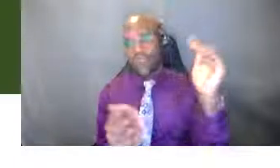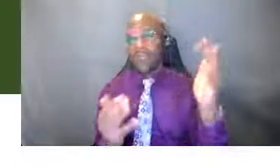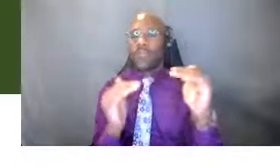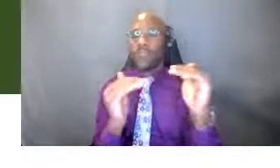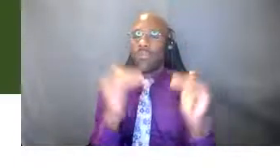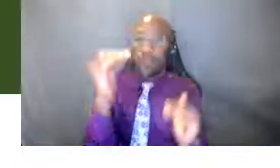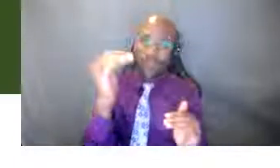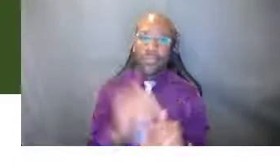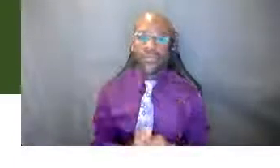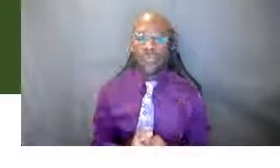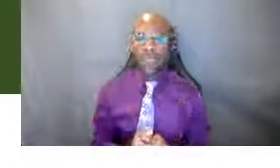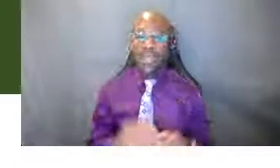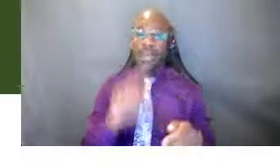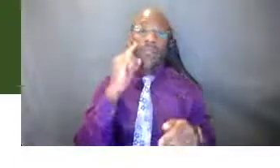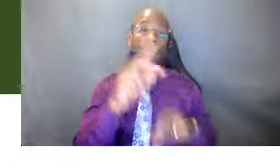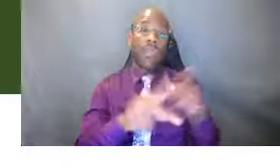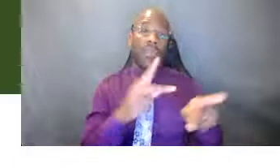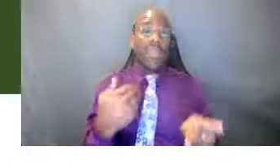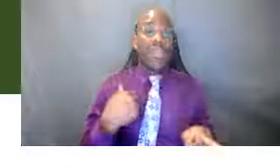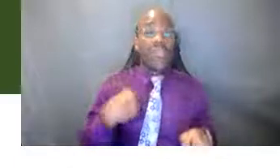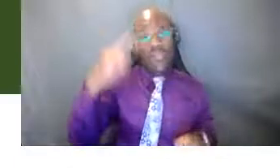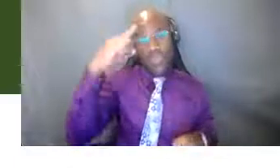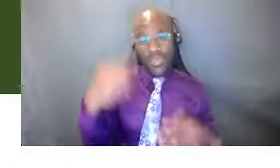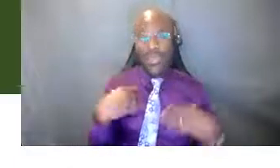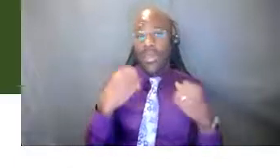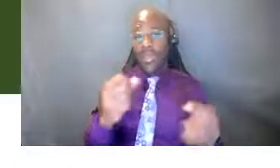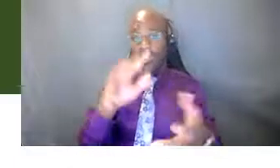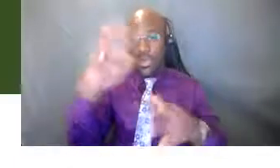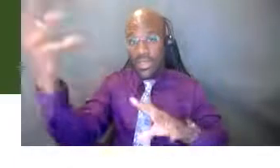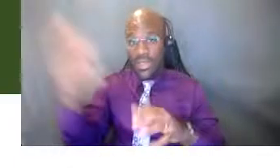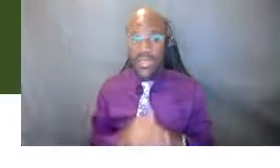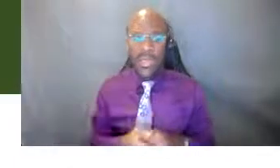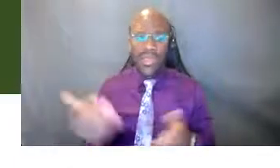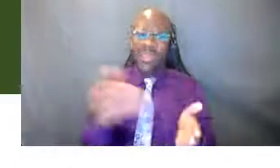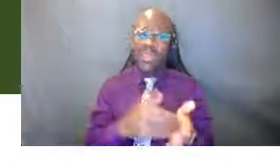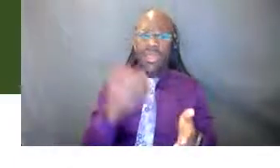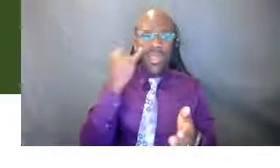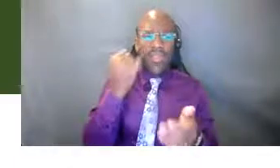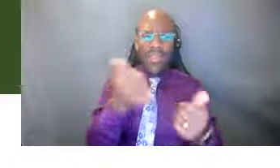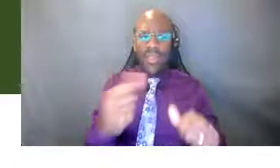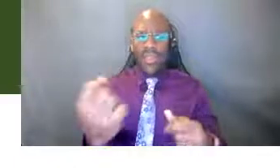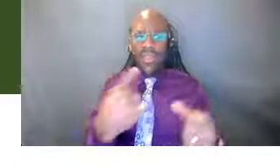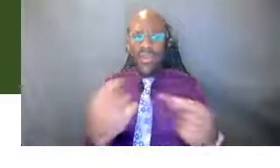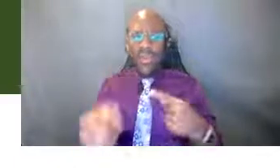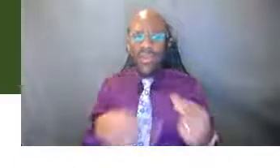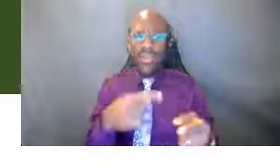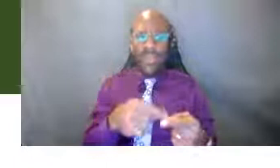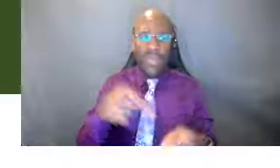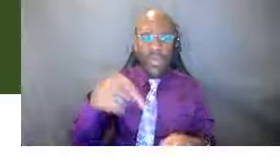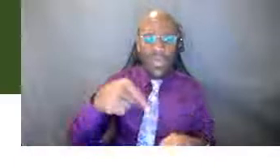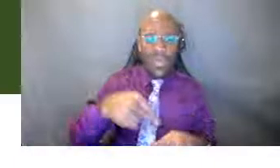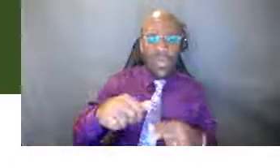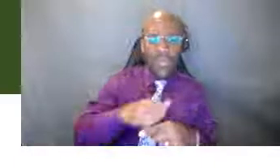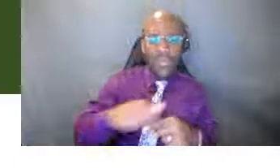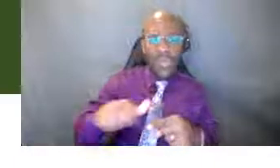crisis. And again, if there's any questions about what we've discussed